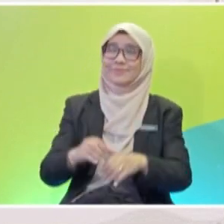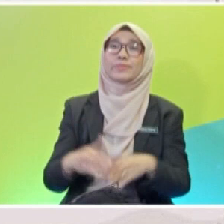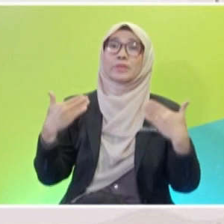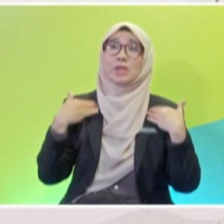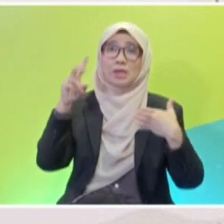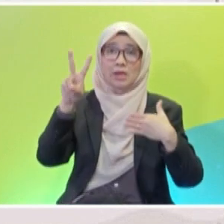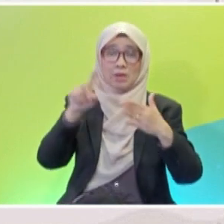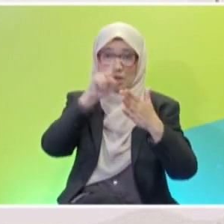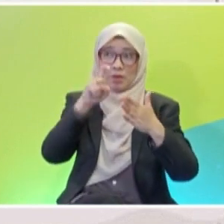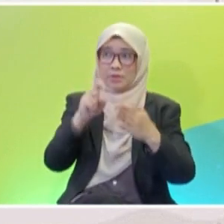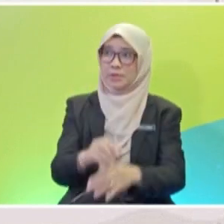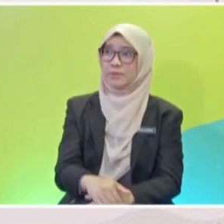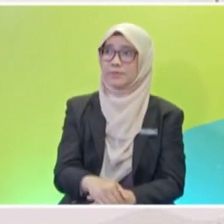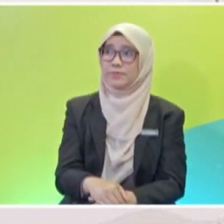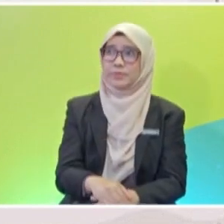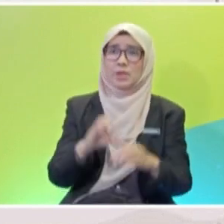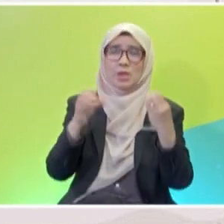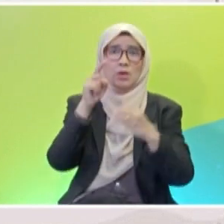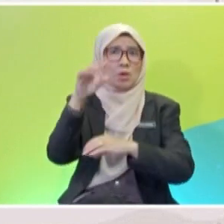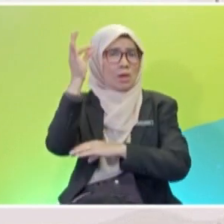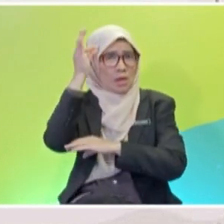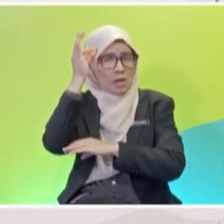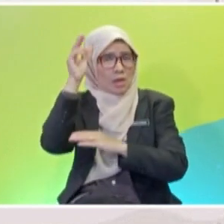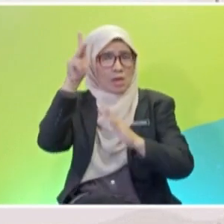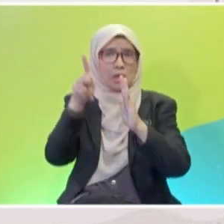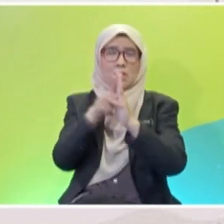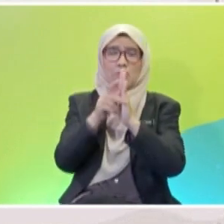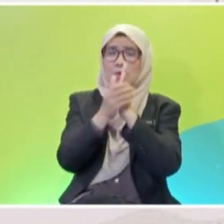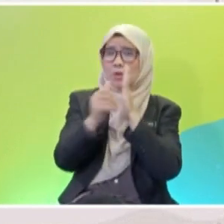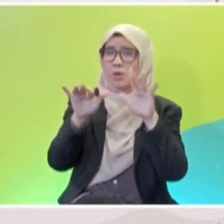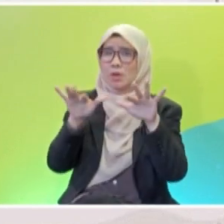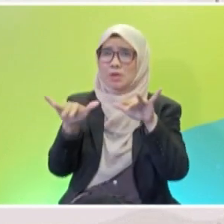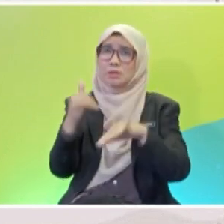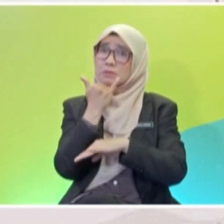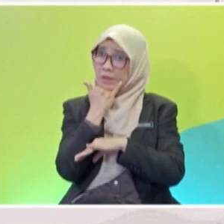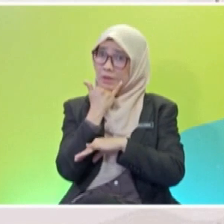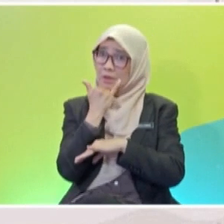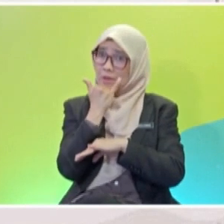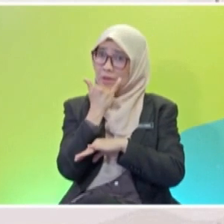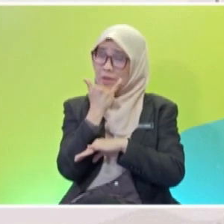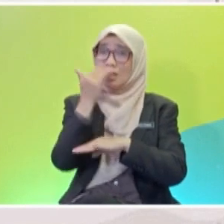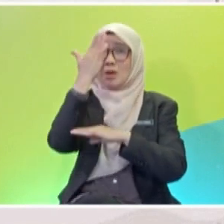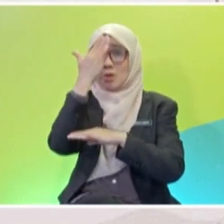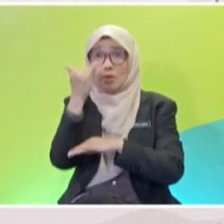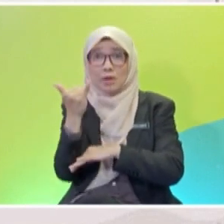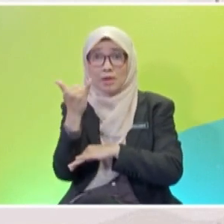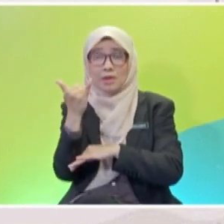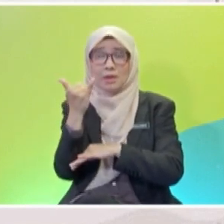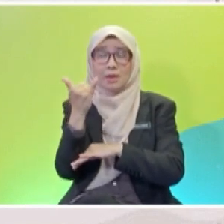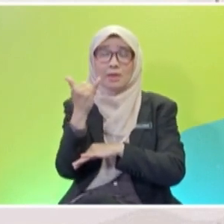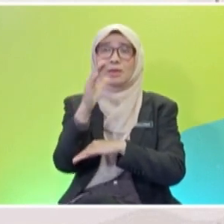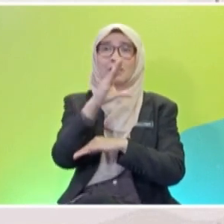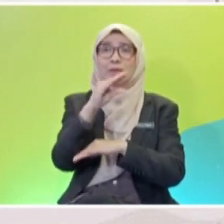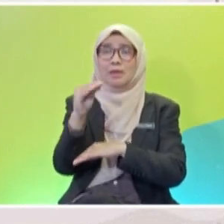here. Do you think photo manipulation is wrong? Why? Why